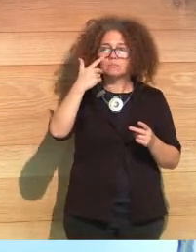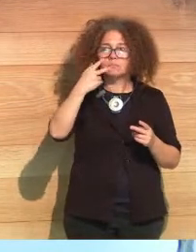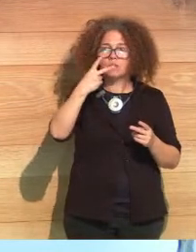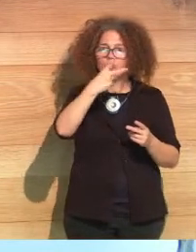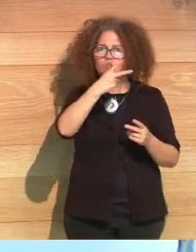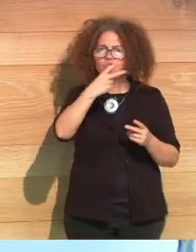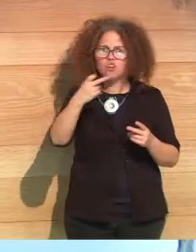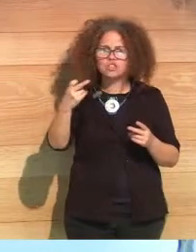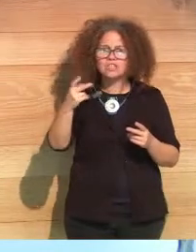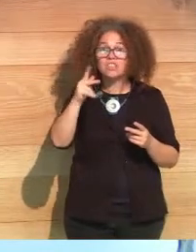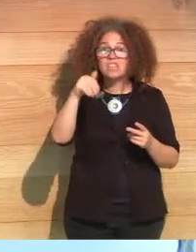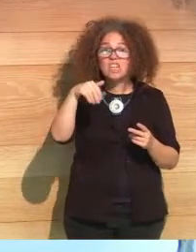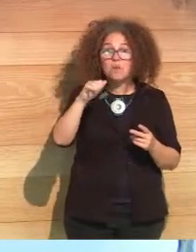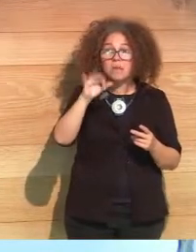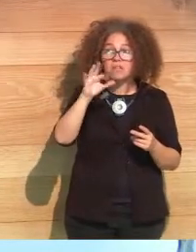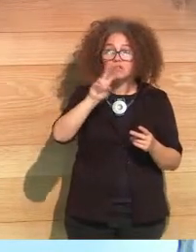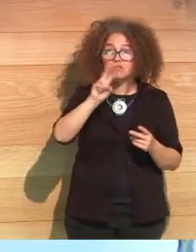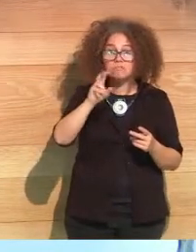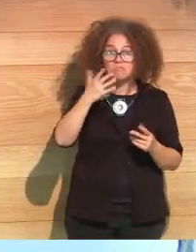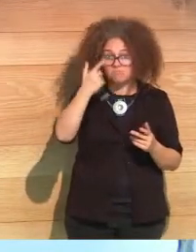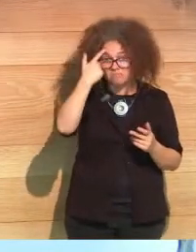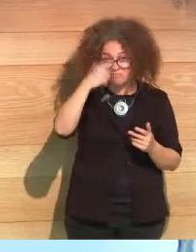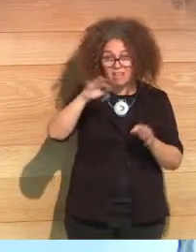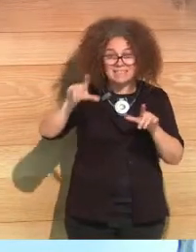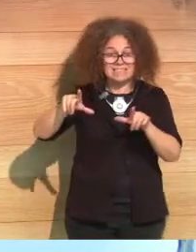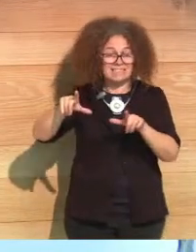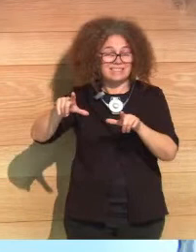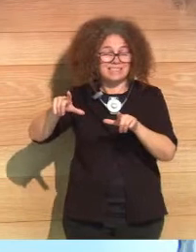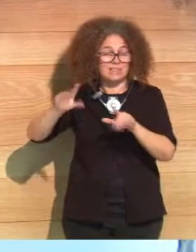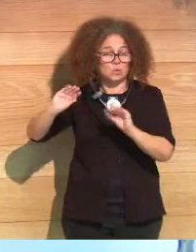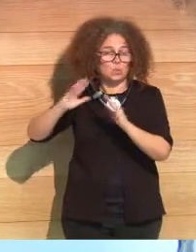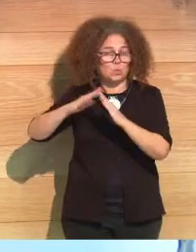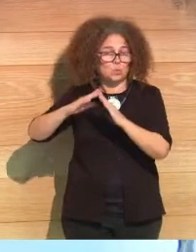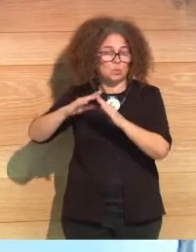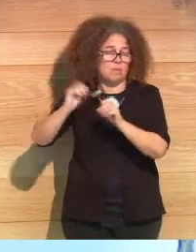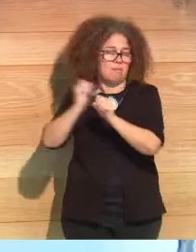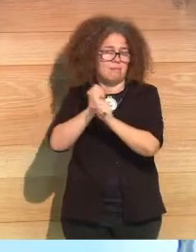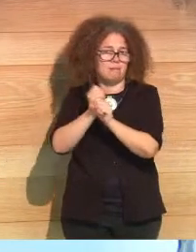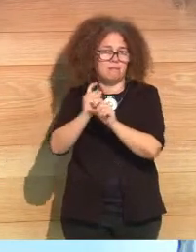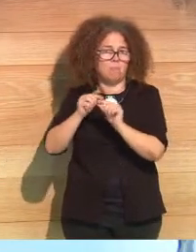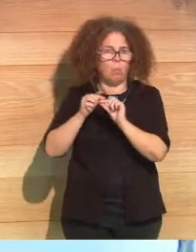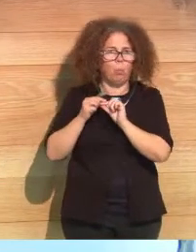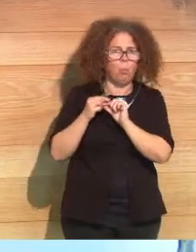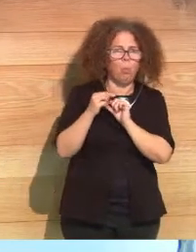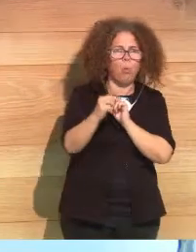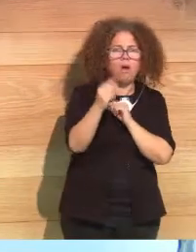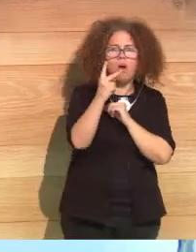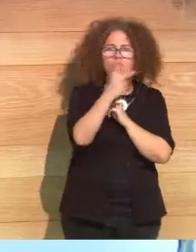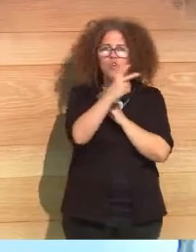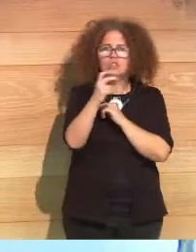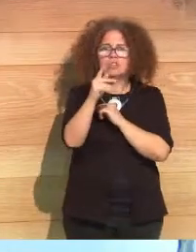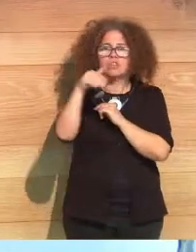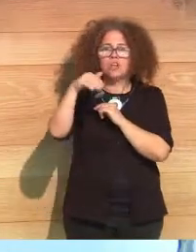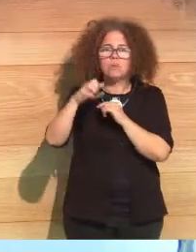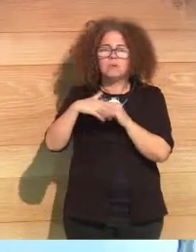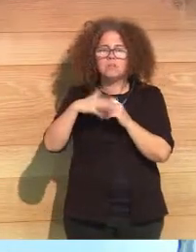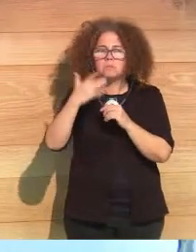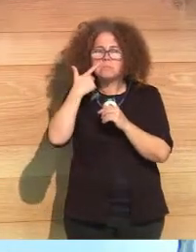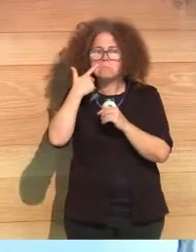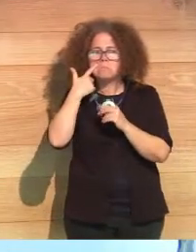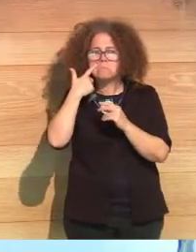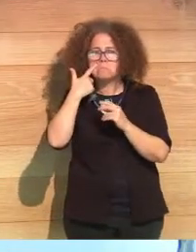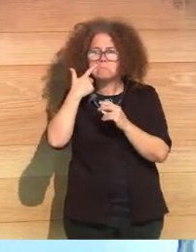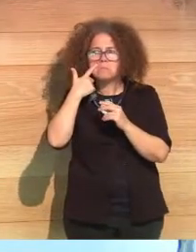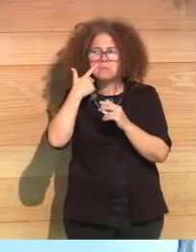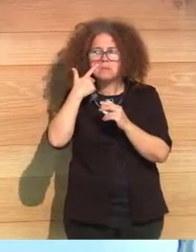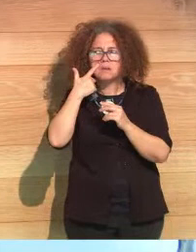went there, and at first it was not at all part of the plan to make any kind of art installation from that. So